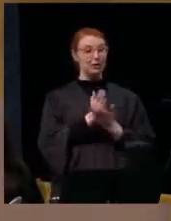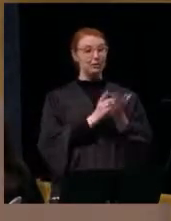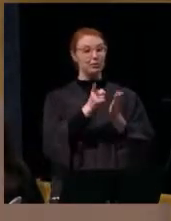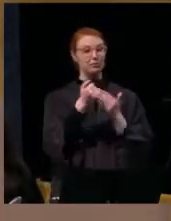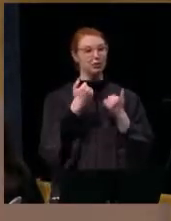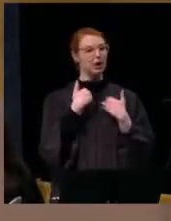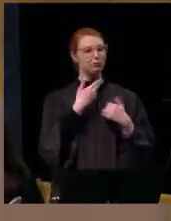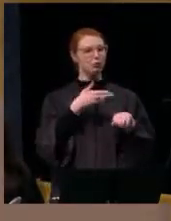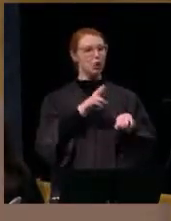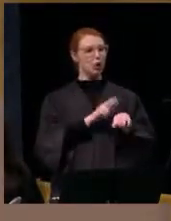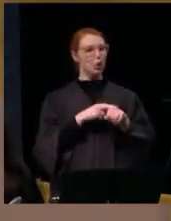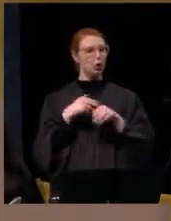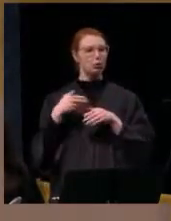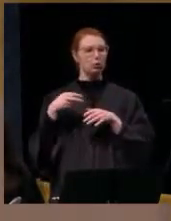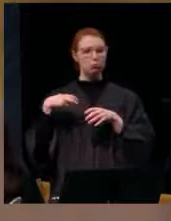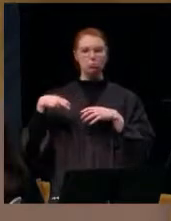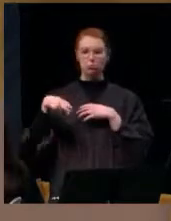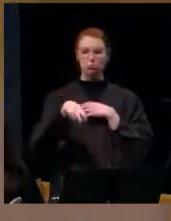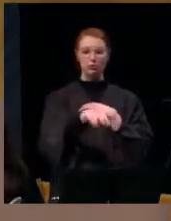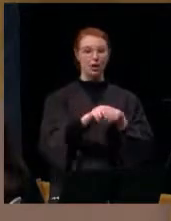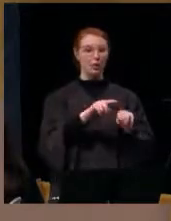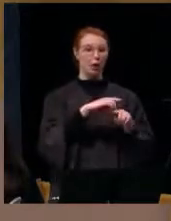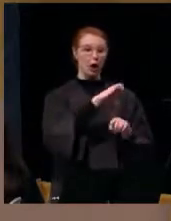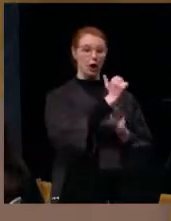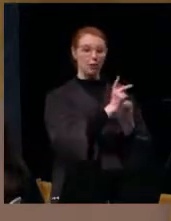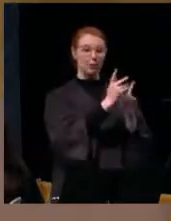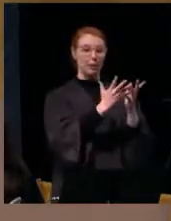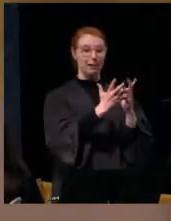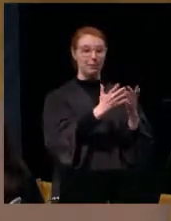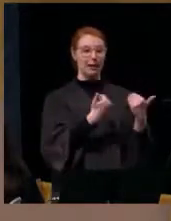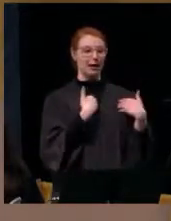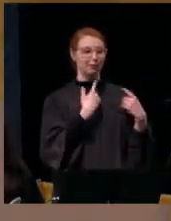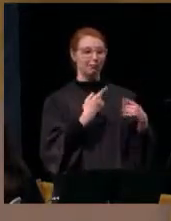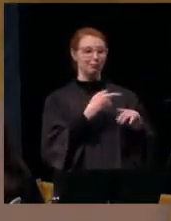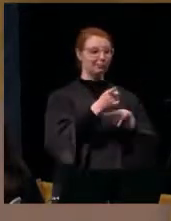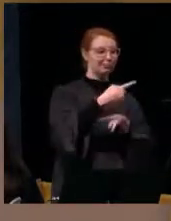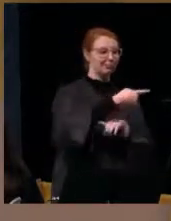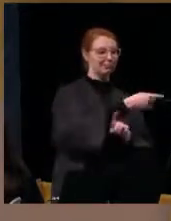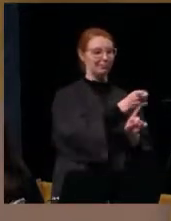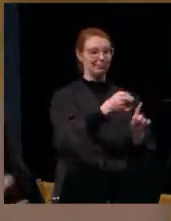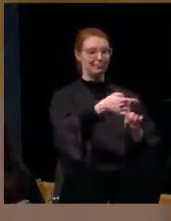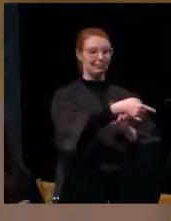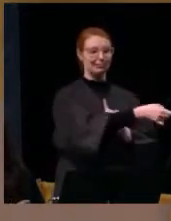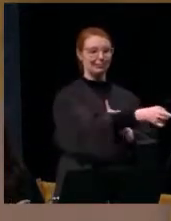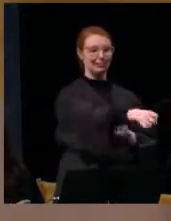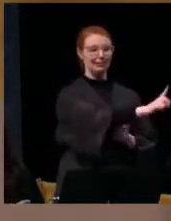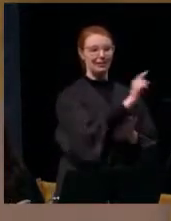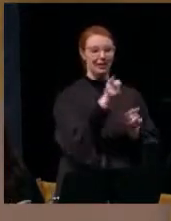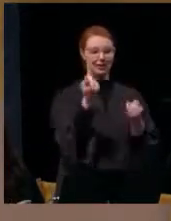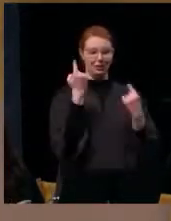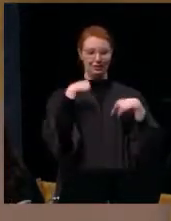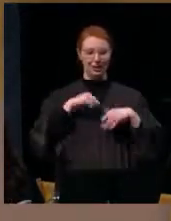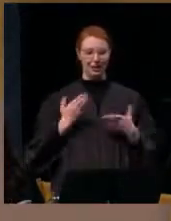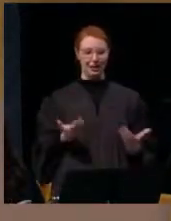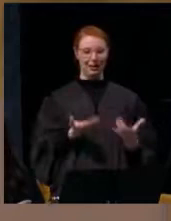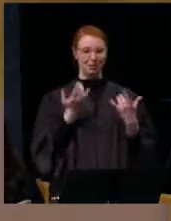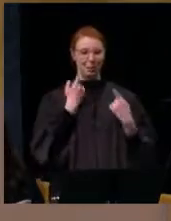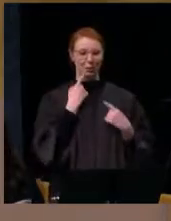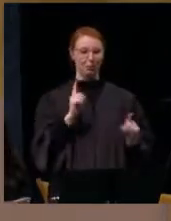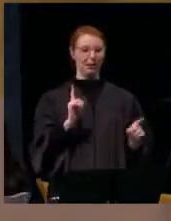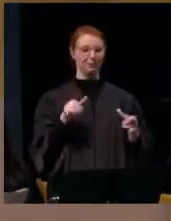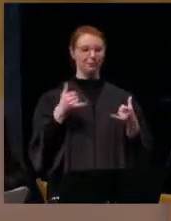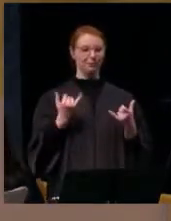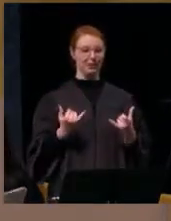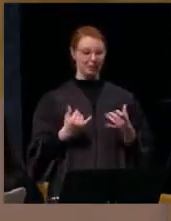path, while others, I'm sure, you have many unique stories that accompany the path that led each and every one of you to the very chair that